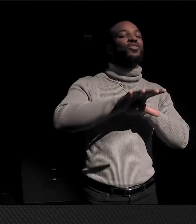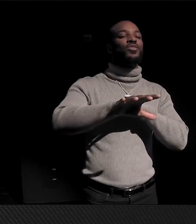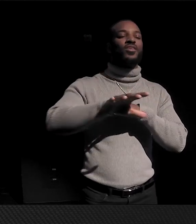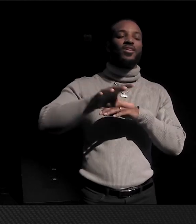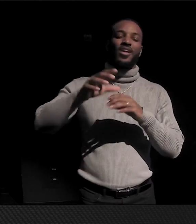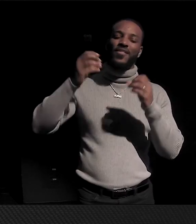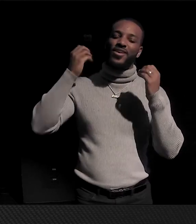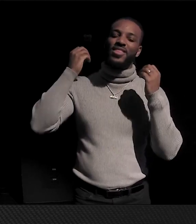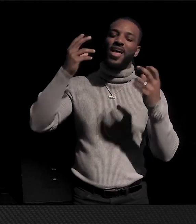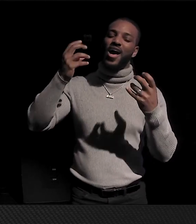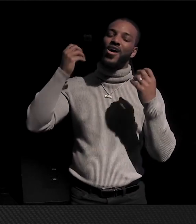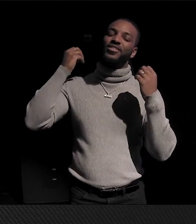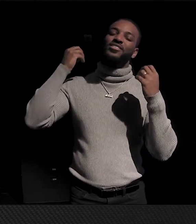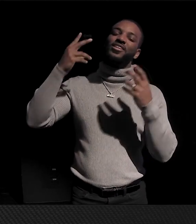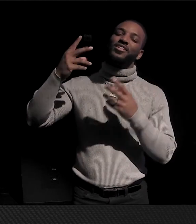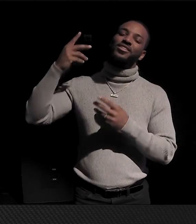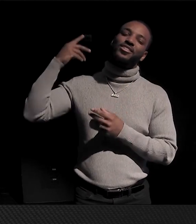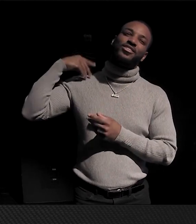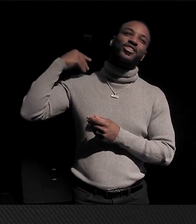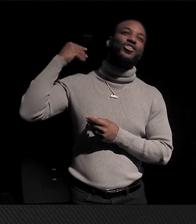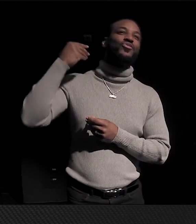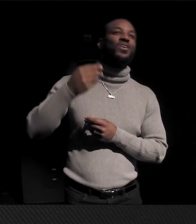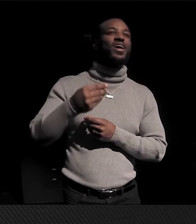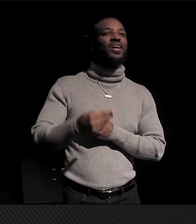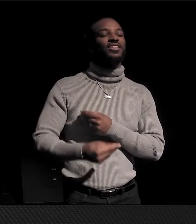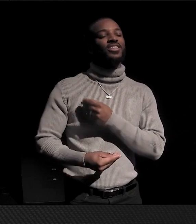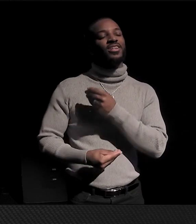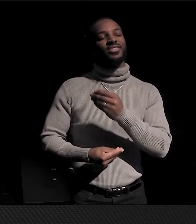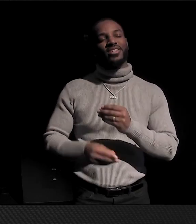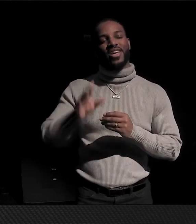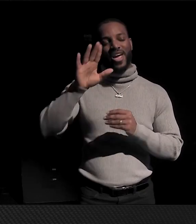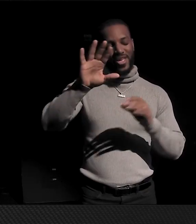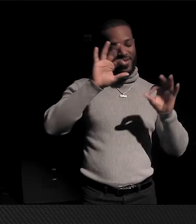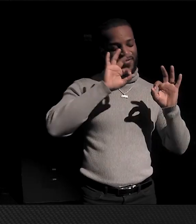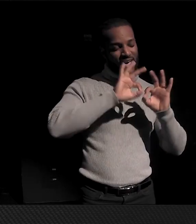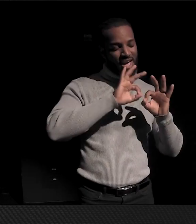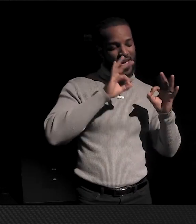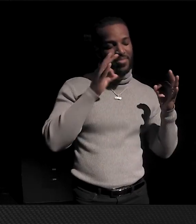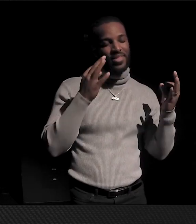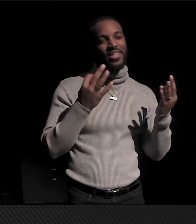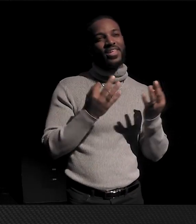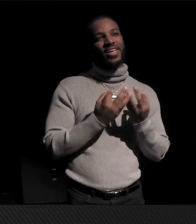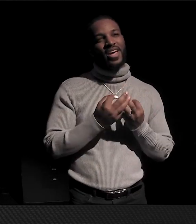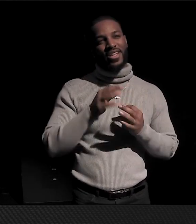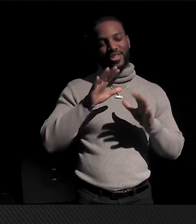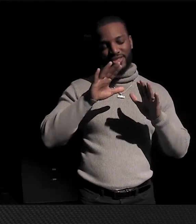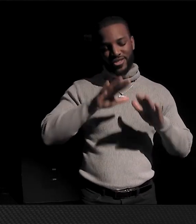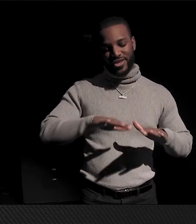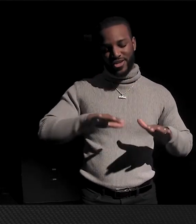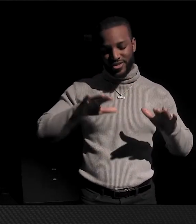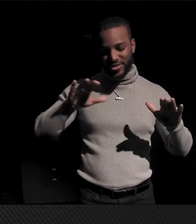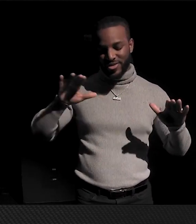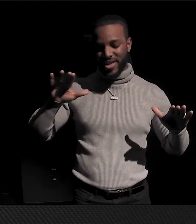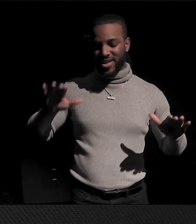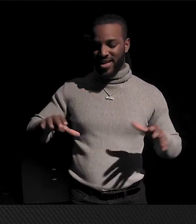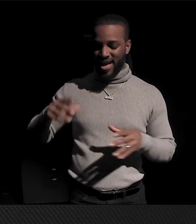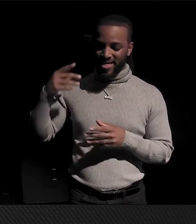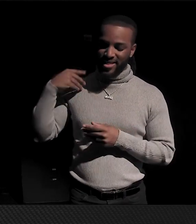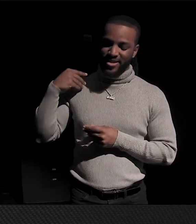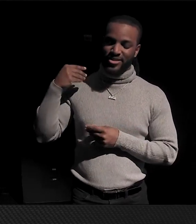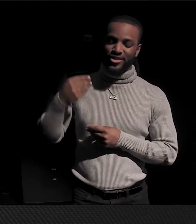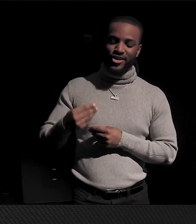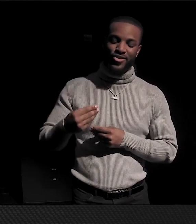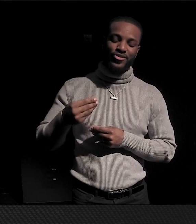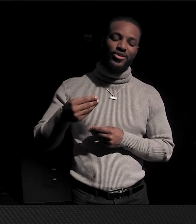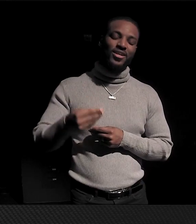upon you in a thousand generations, and your family, and your children,